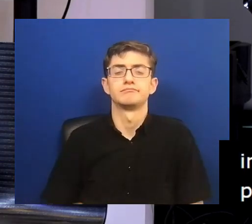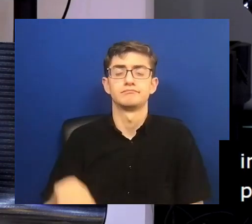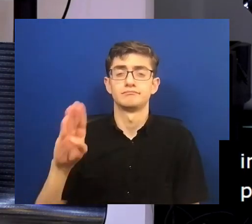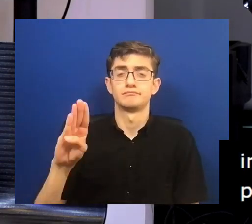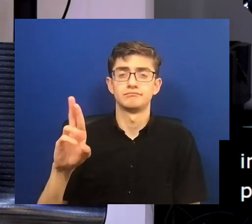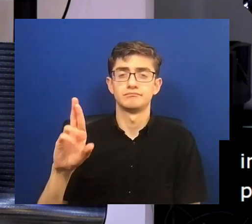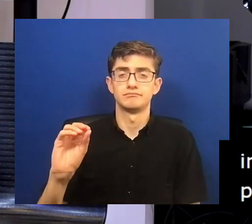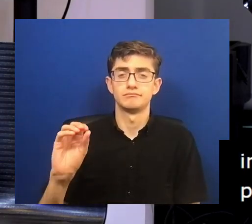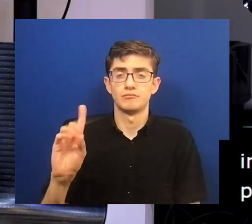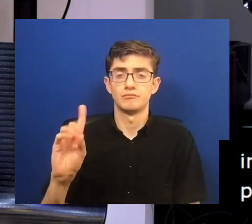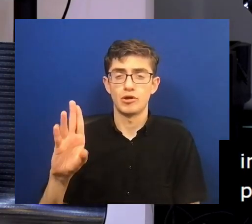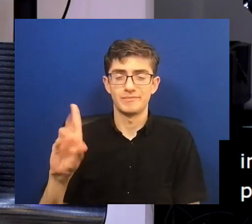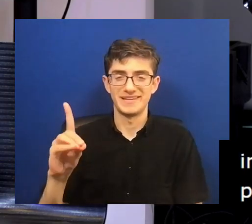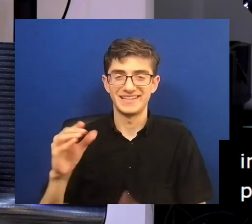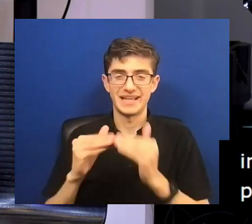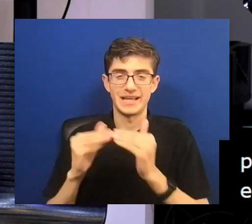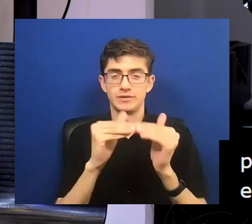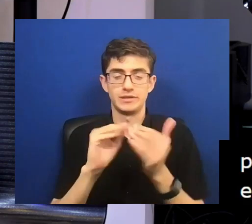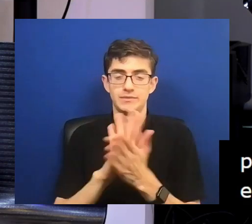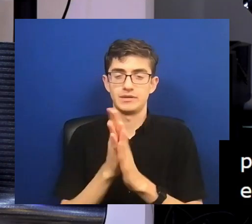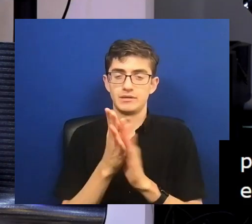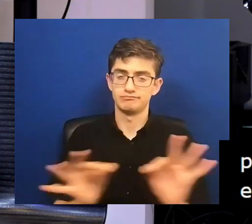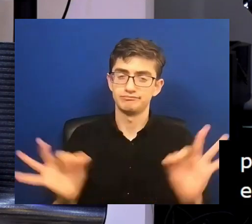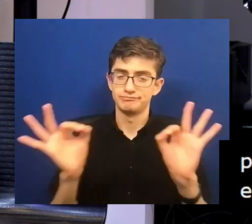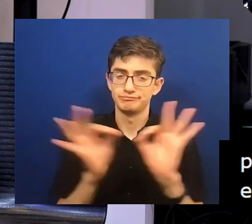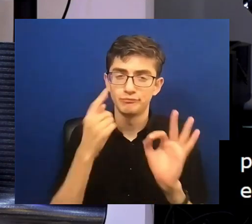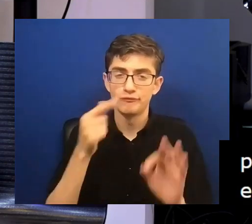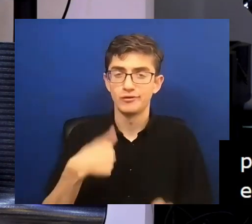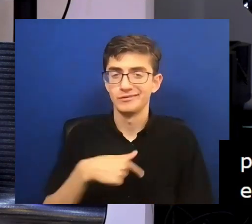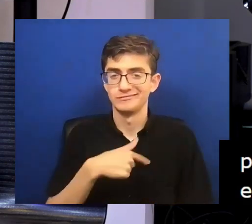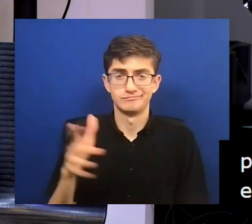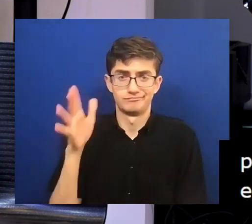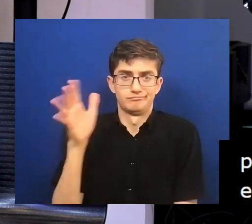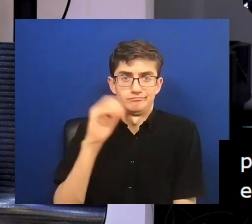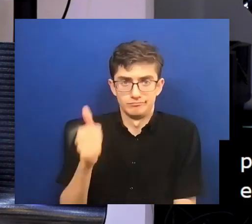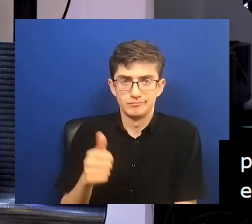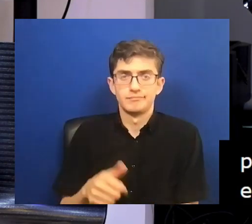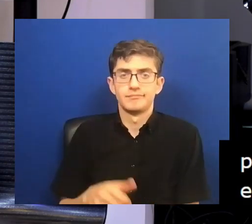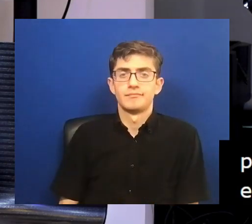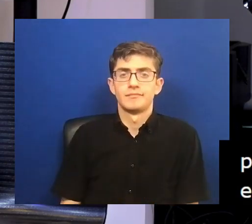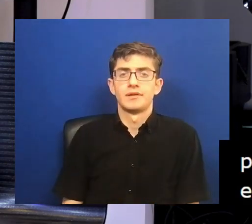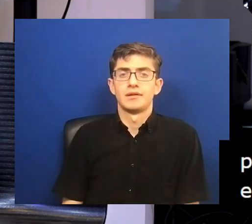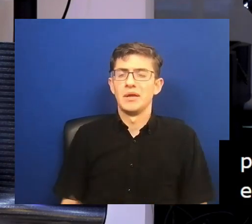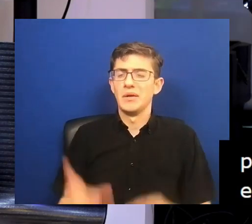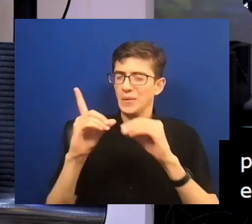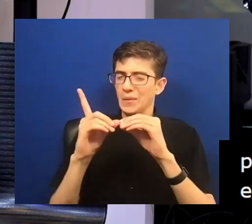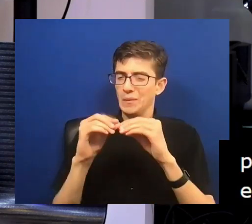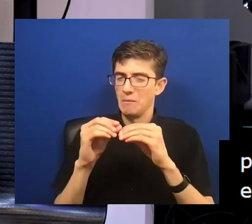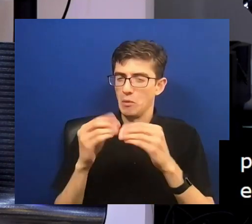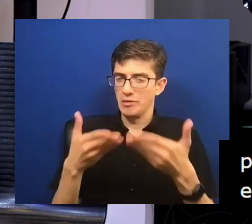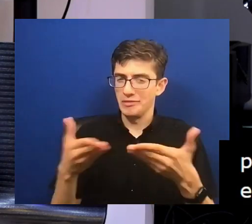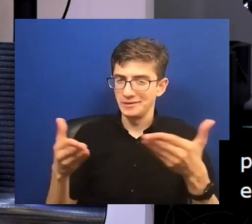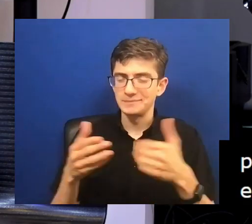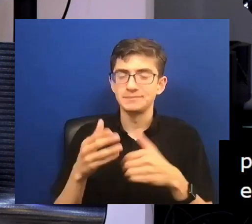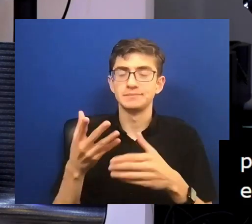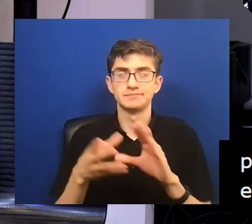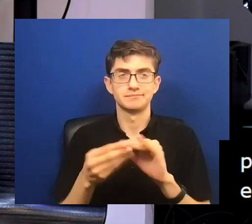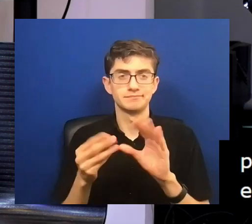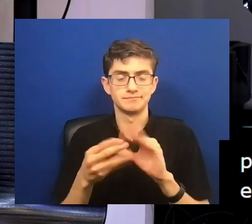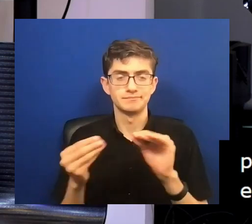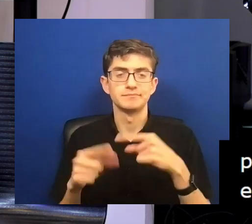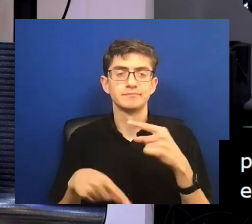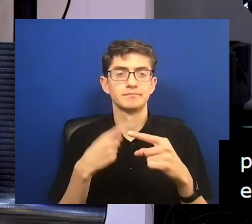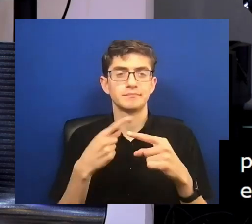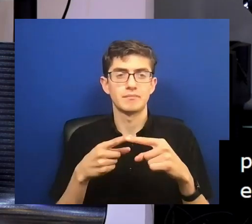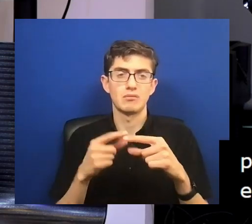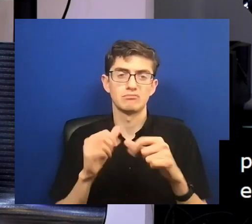us that it hasn't been in the past. And then one more thing I'd like to say about the